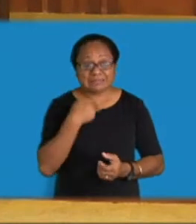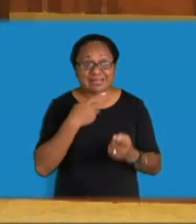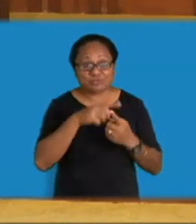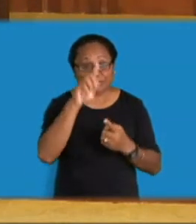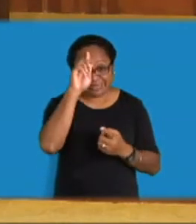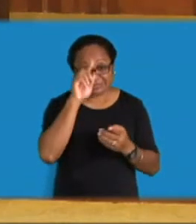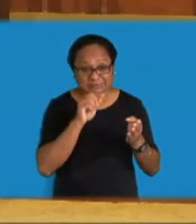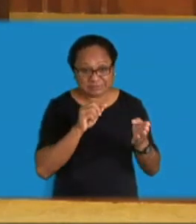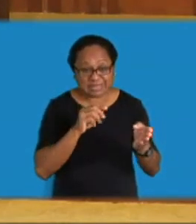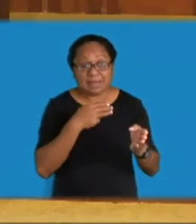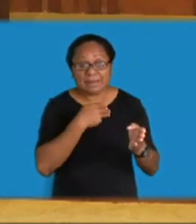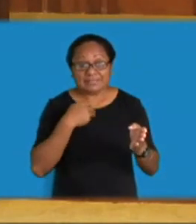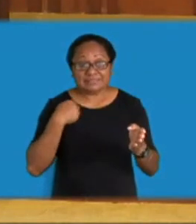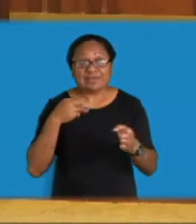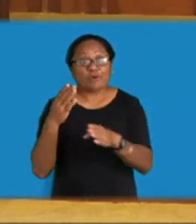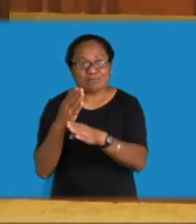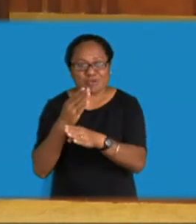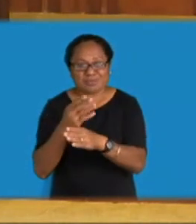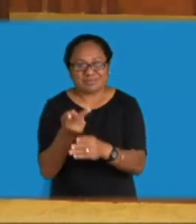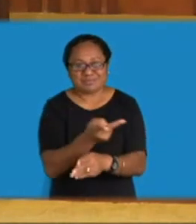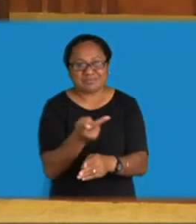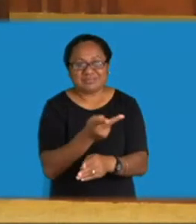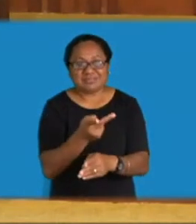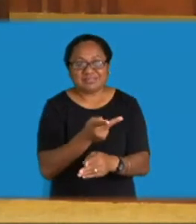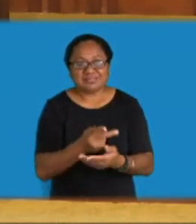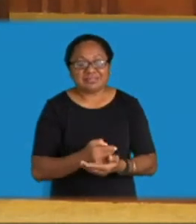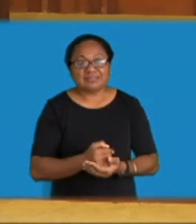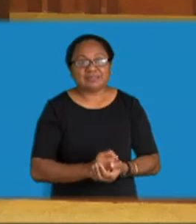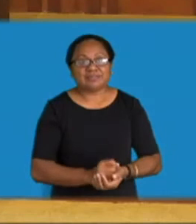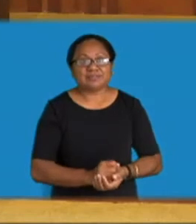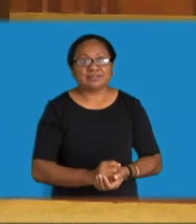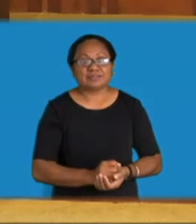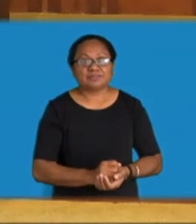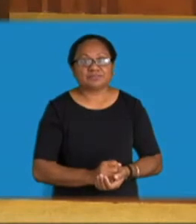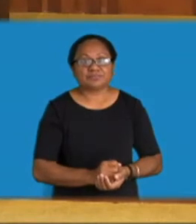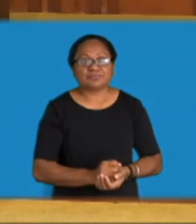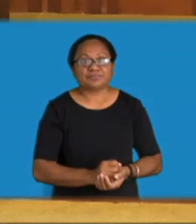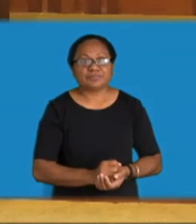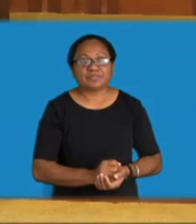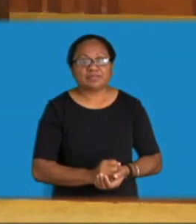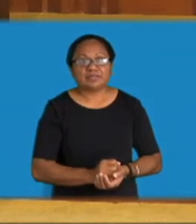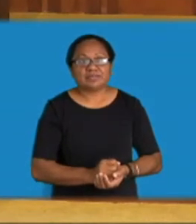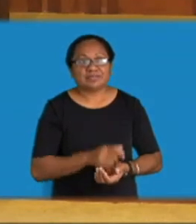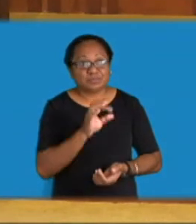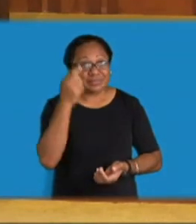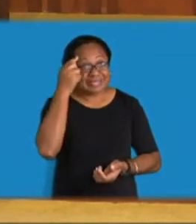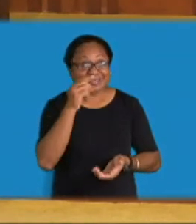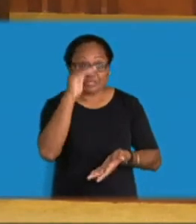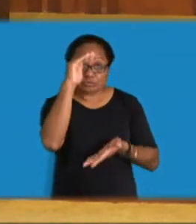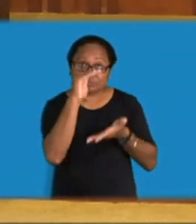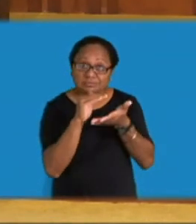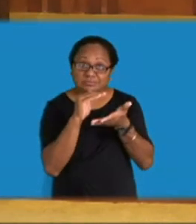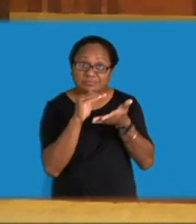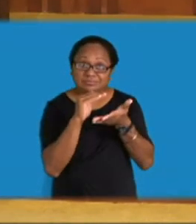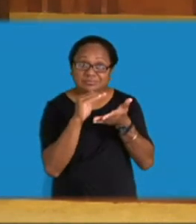and the Minister for Employment and Industrial Relations not to parrot this nonsense that reducing the retirement age from